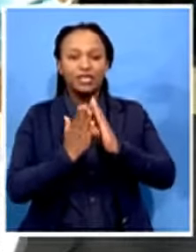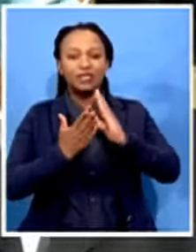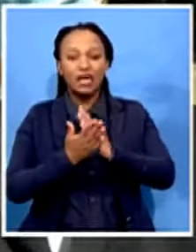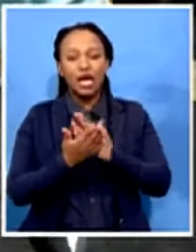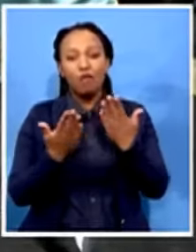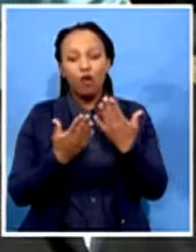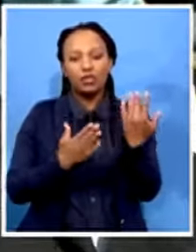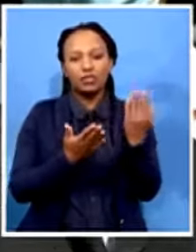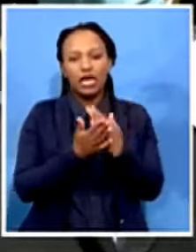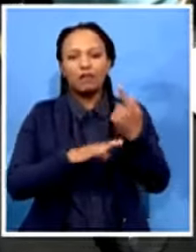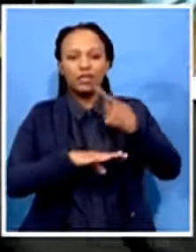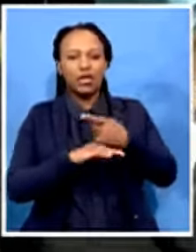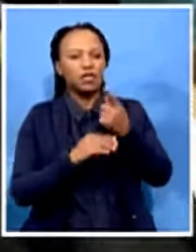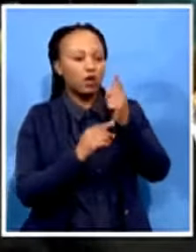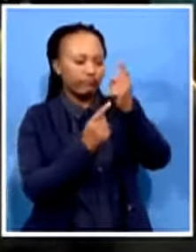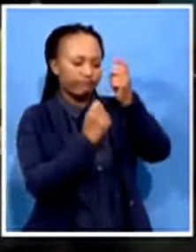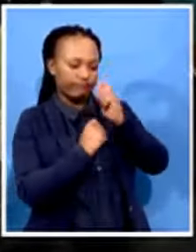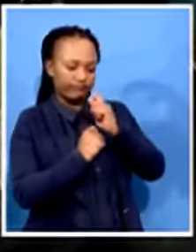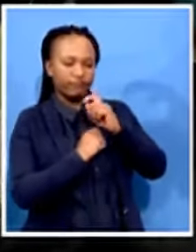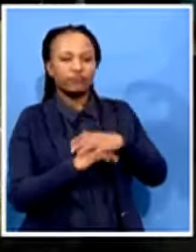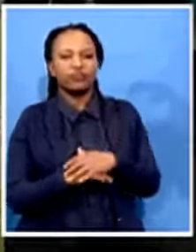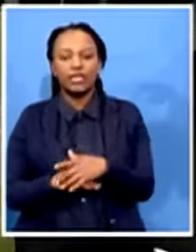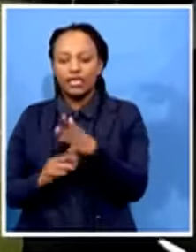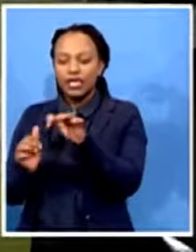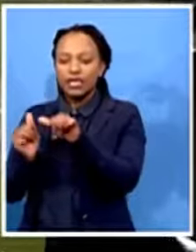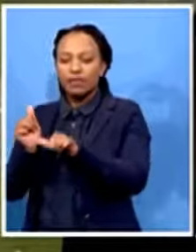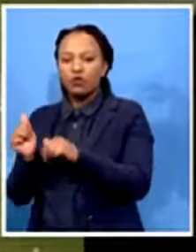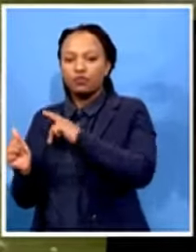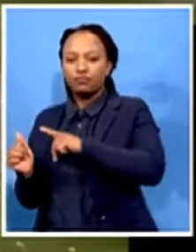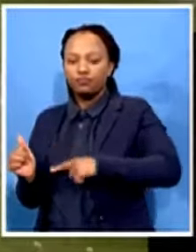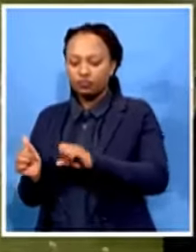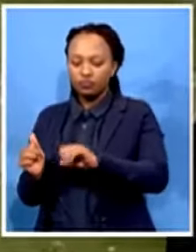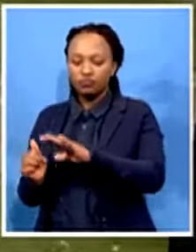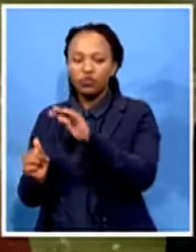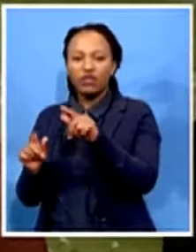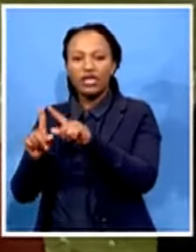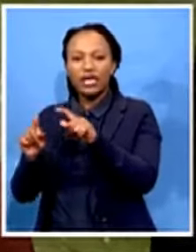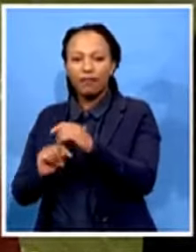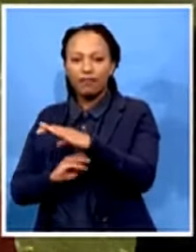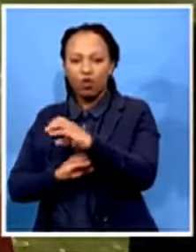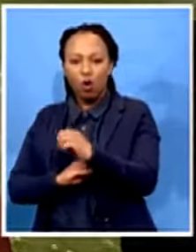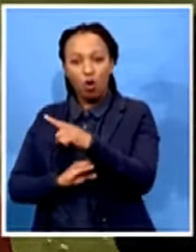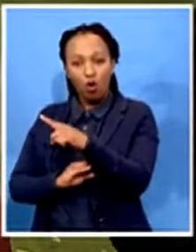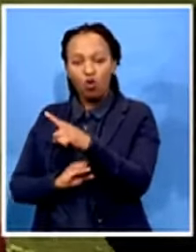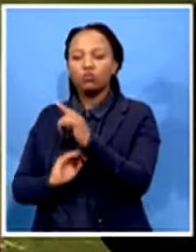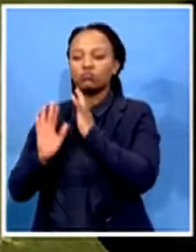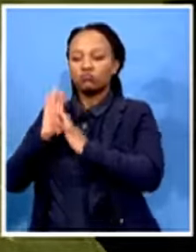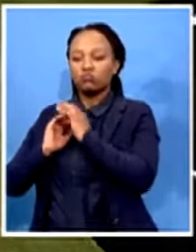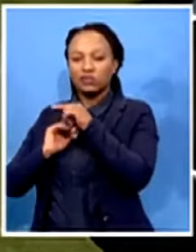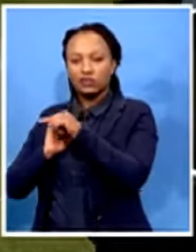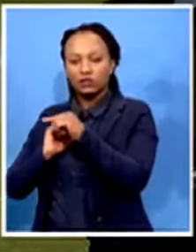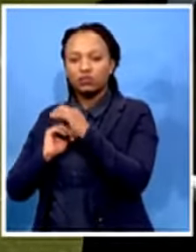us, Deputy President of the South African Cape Corps ex-serviceman Legion, Lillian Primo, as